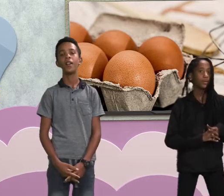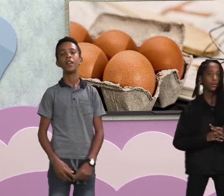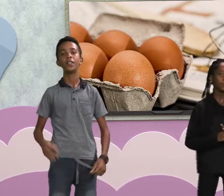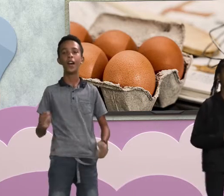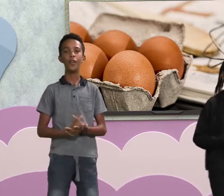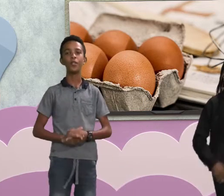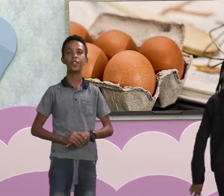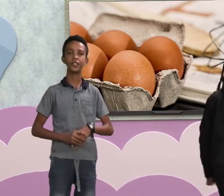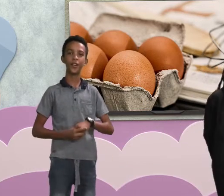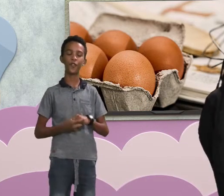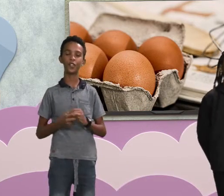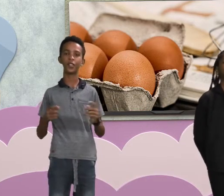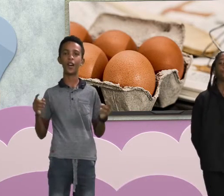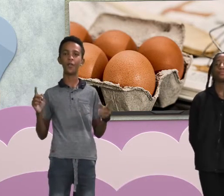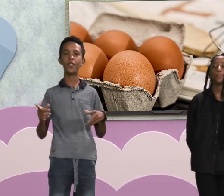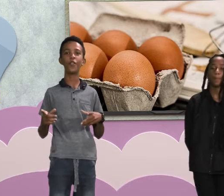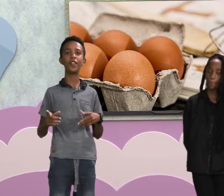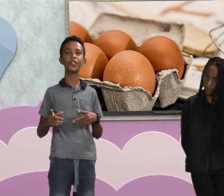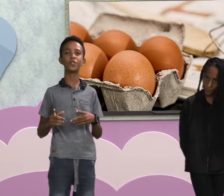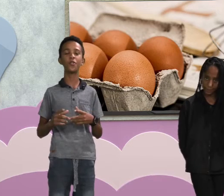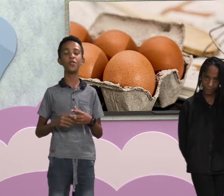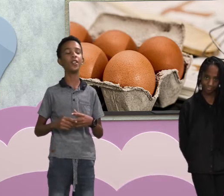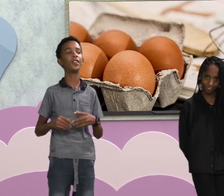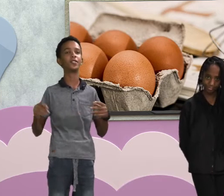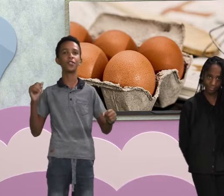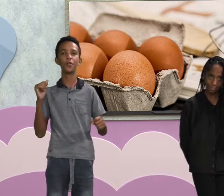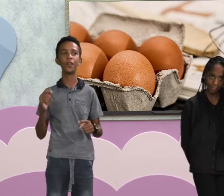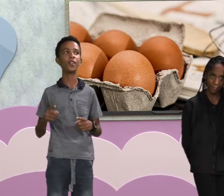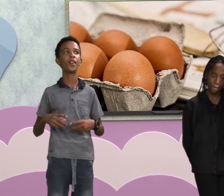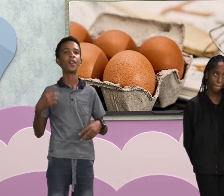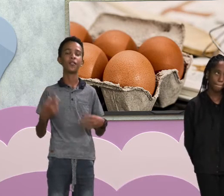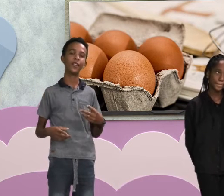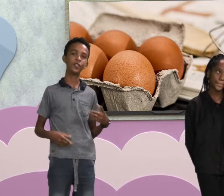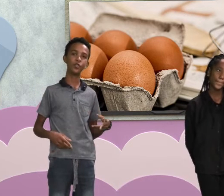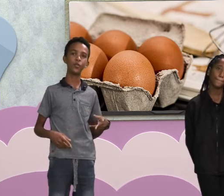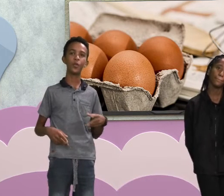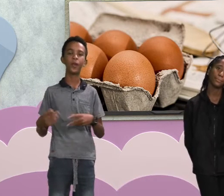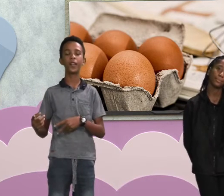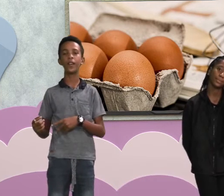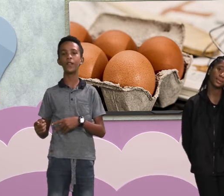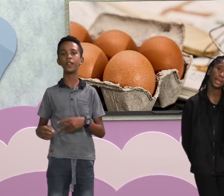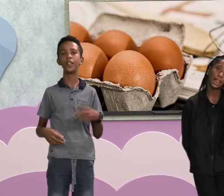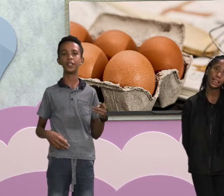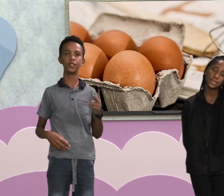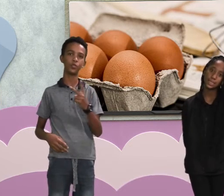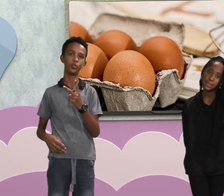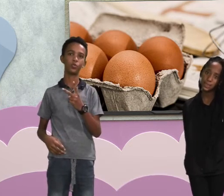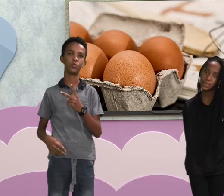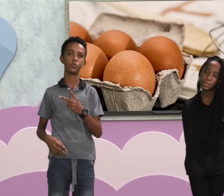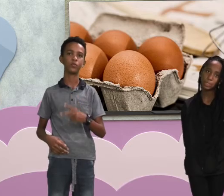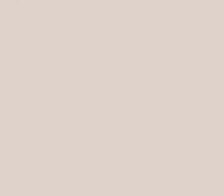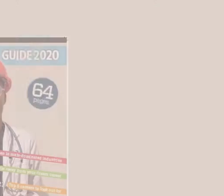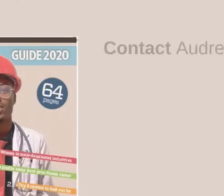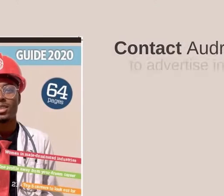Now it's time for our online school. It's going to be grade two, week 11, lesson two.